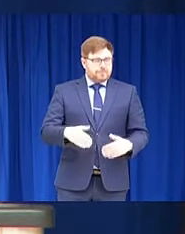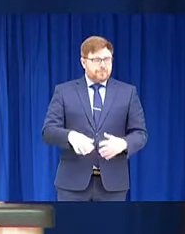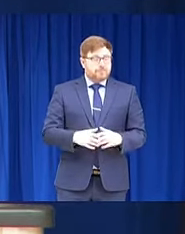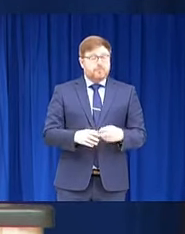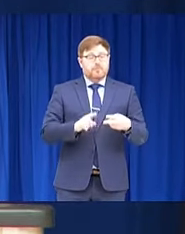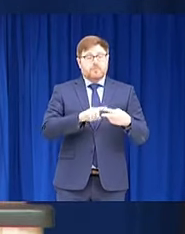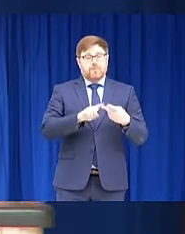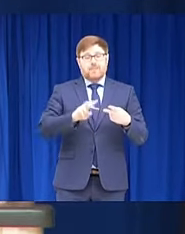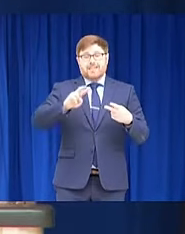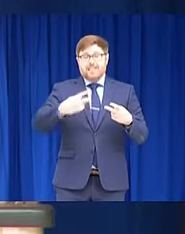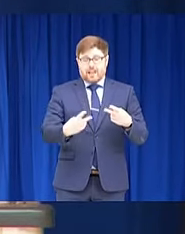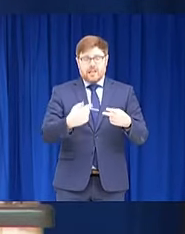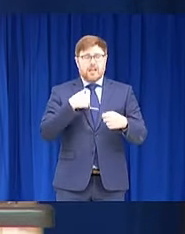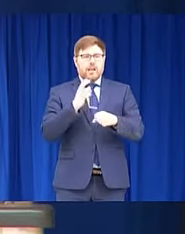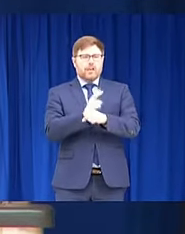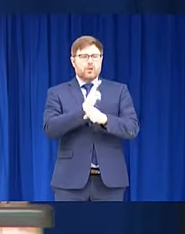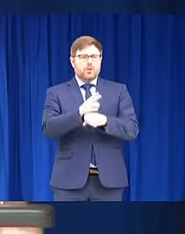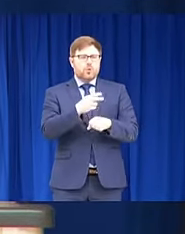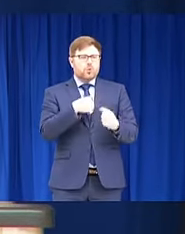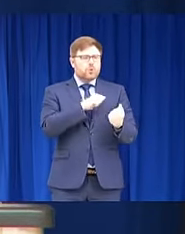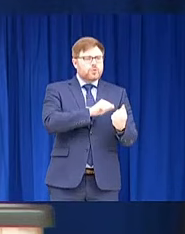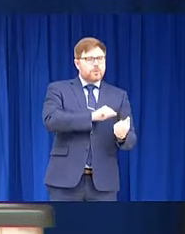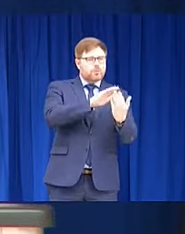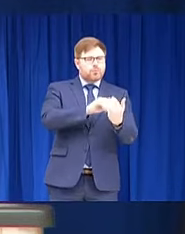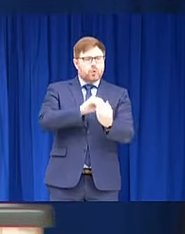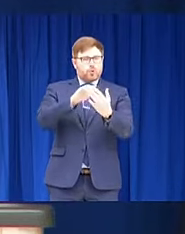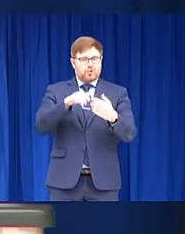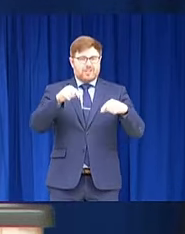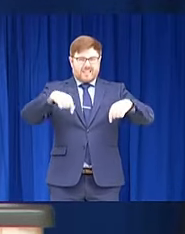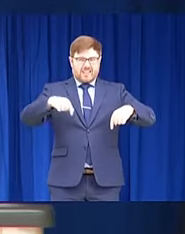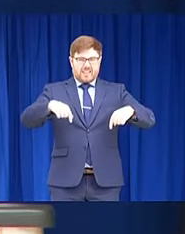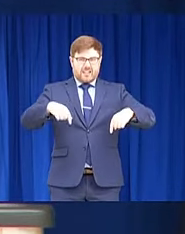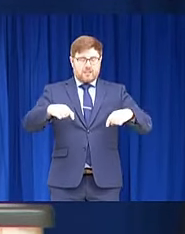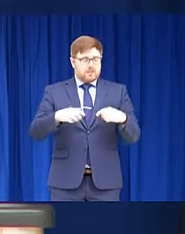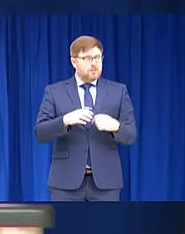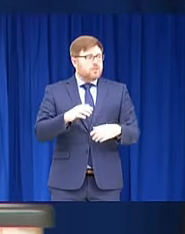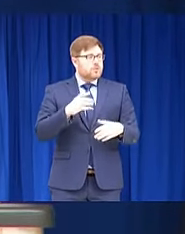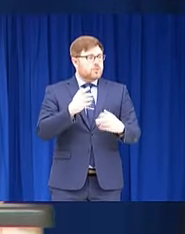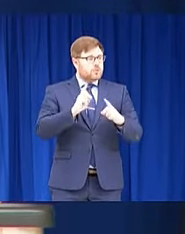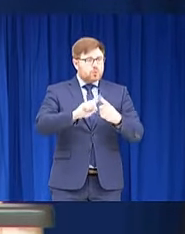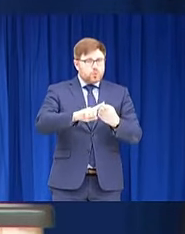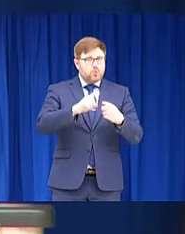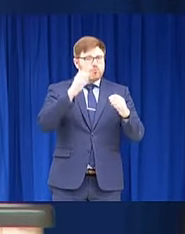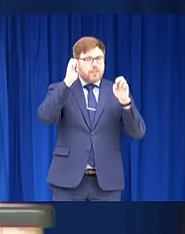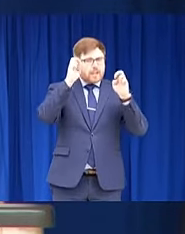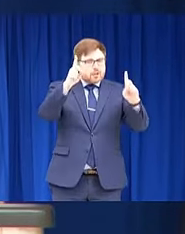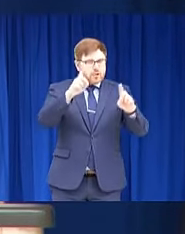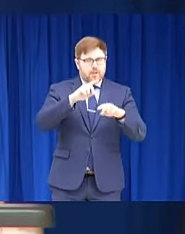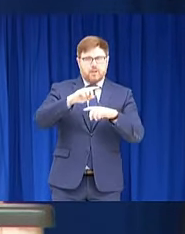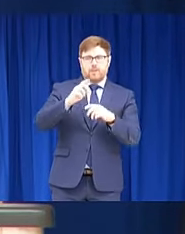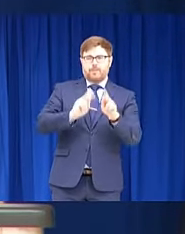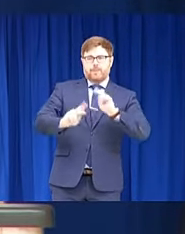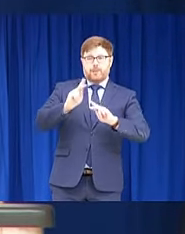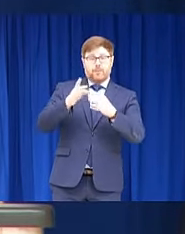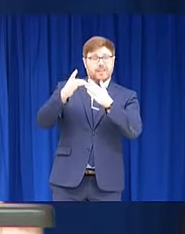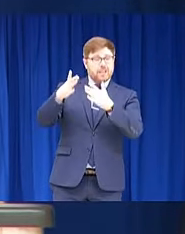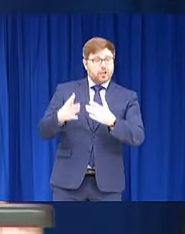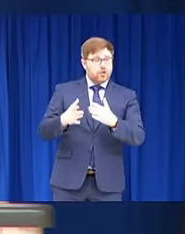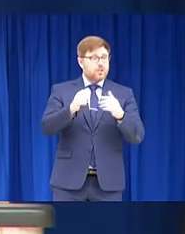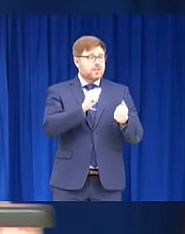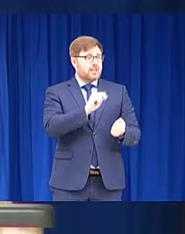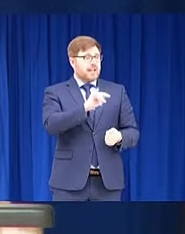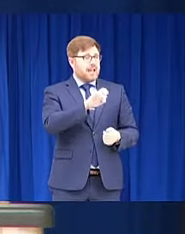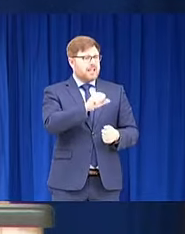Second, I use venues like this one to remind our allies and defense policymakers about our unfinished work. Yes,